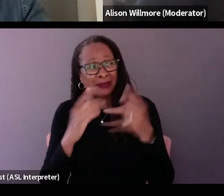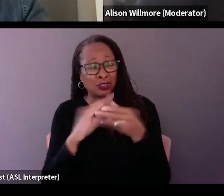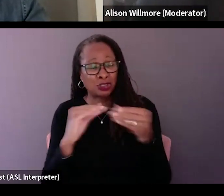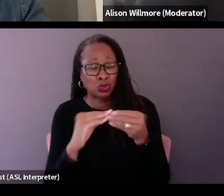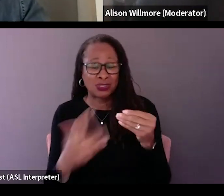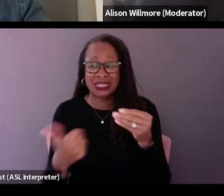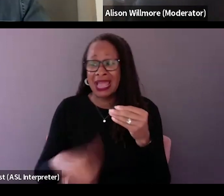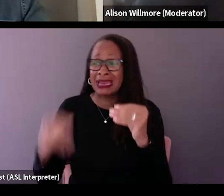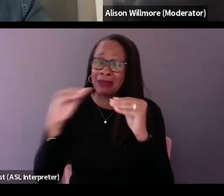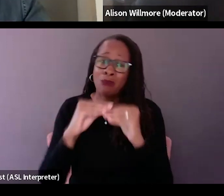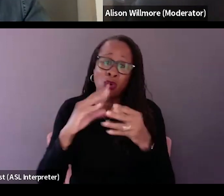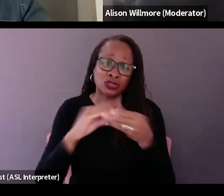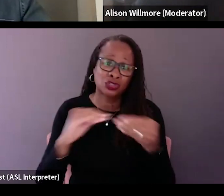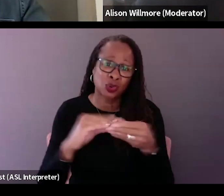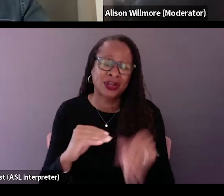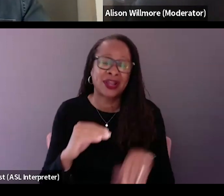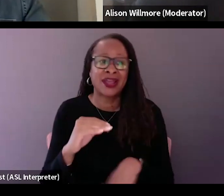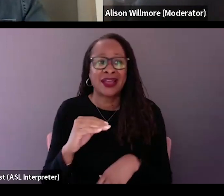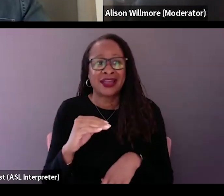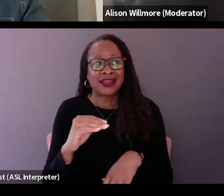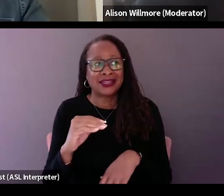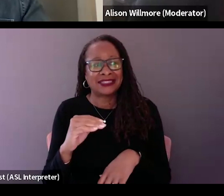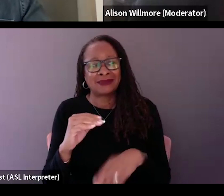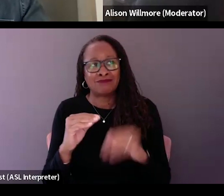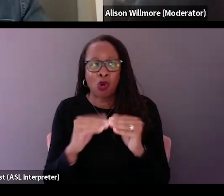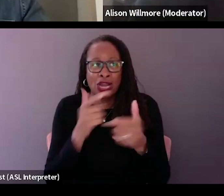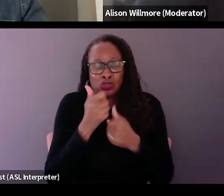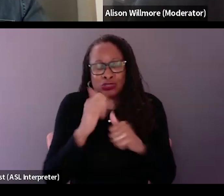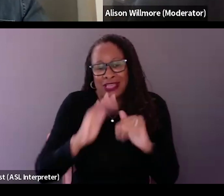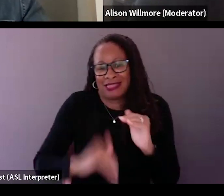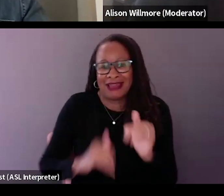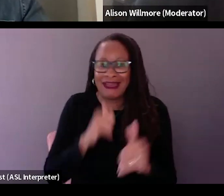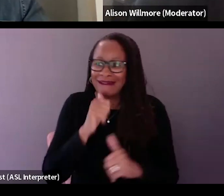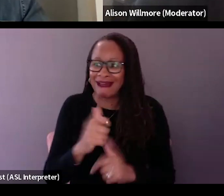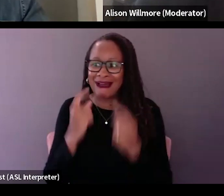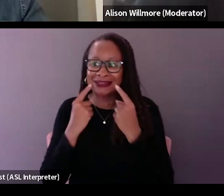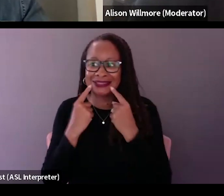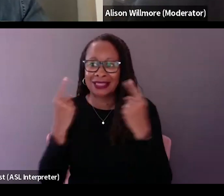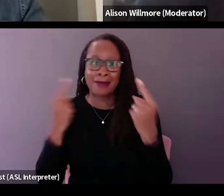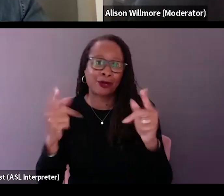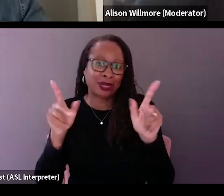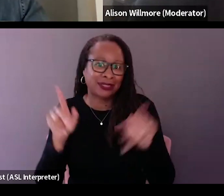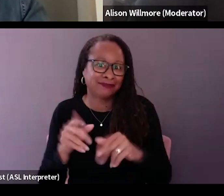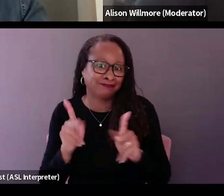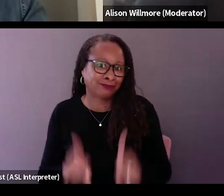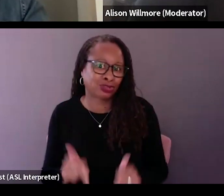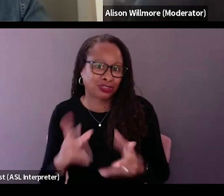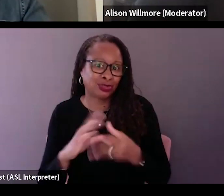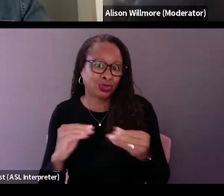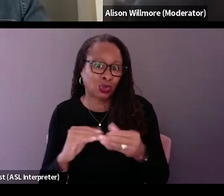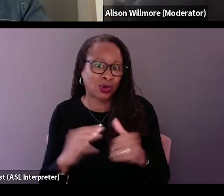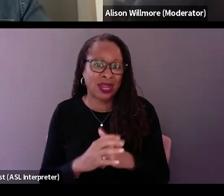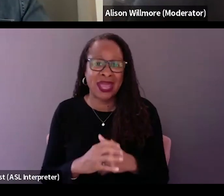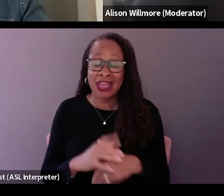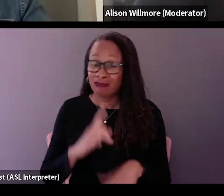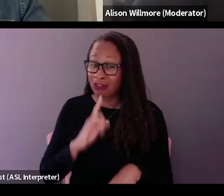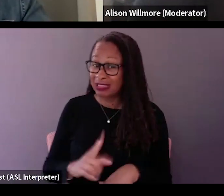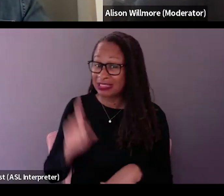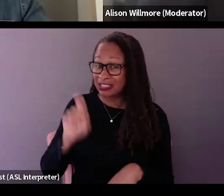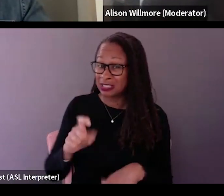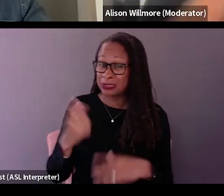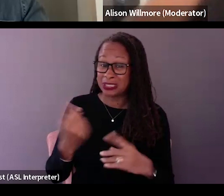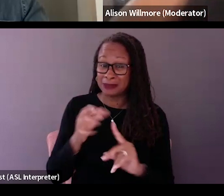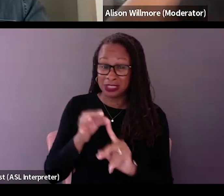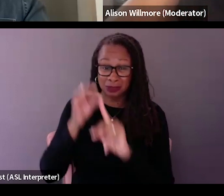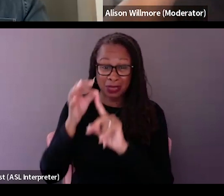interesting than a non-celebrity. So there has to be something pretty special fundamentally with that